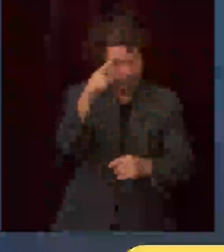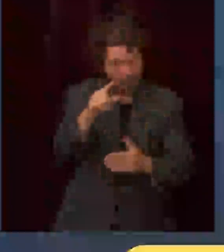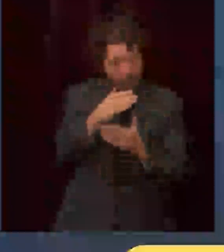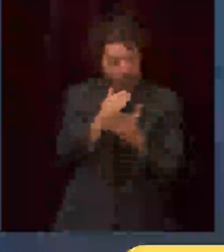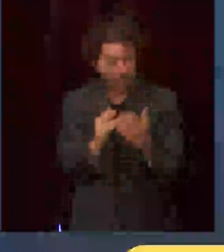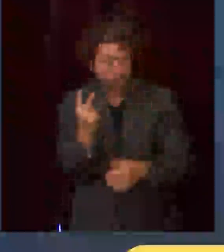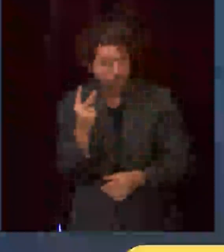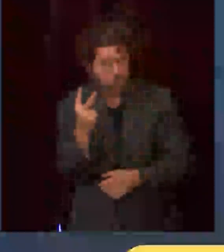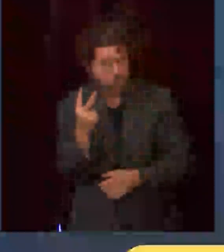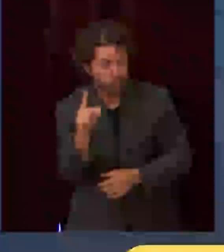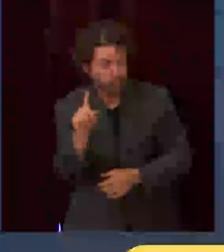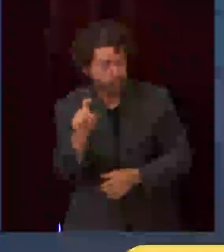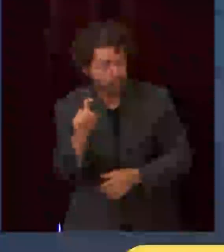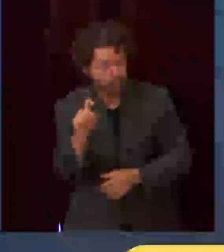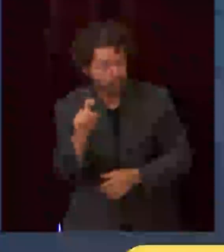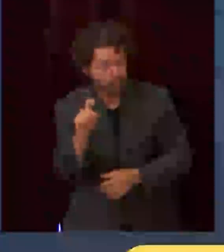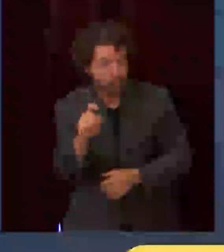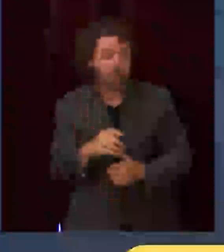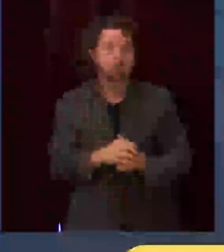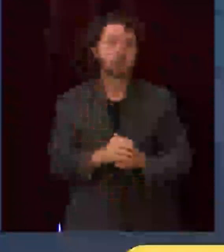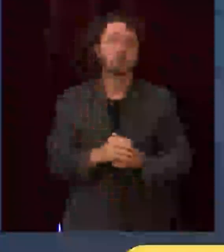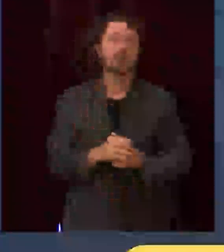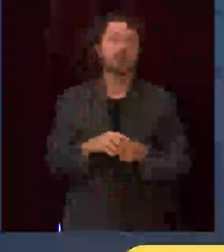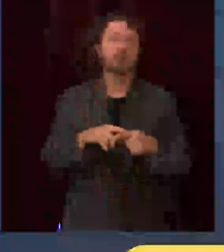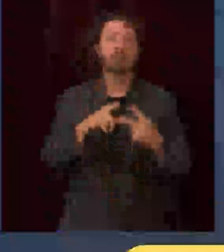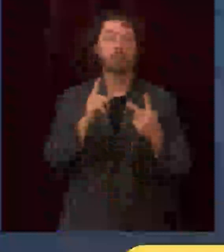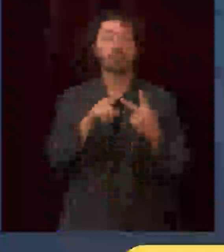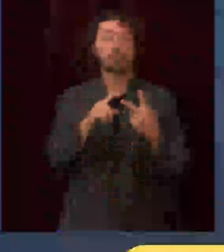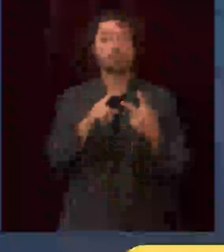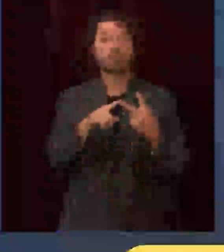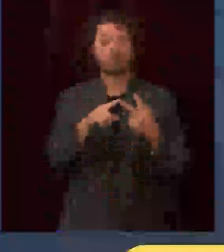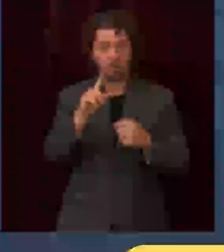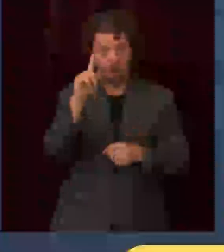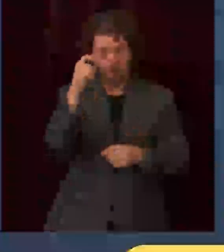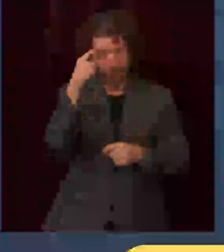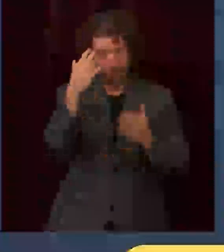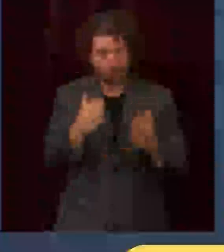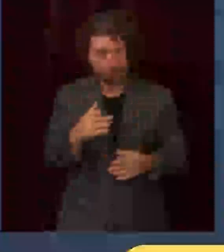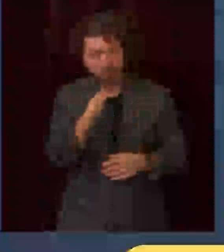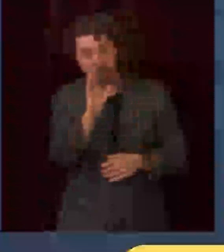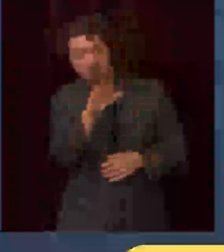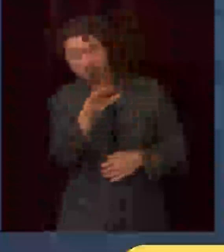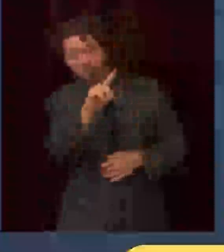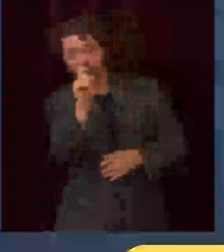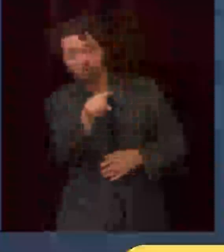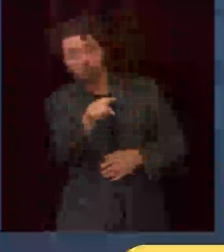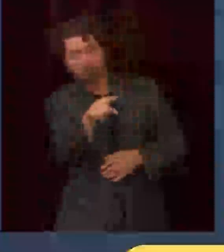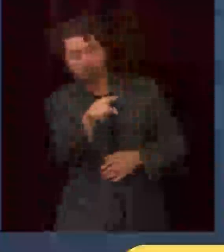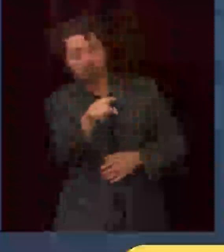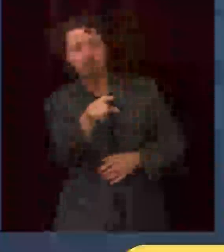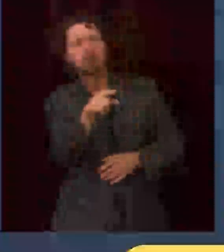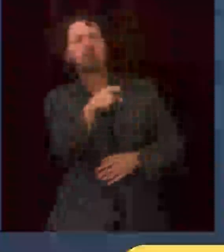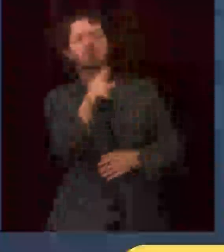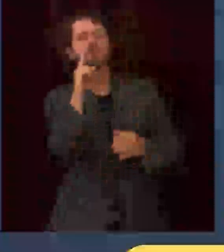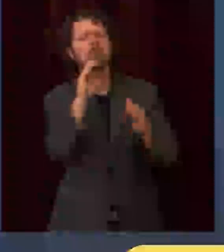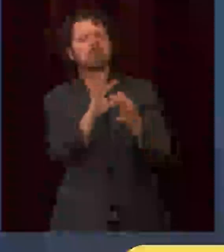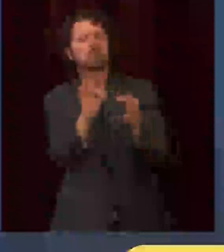work. And that initial goal, I think, had been around 20,000 a day. Where does that stand as of today?